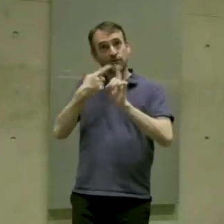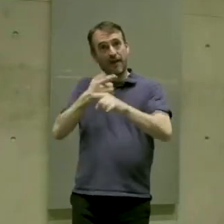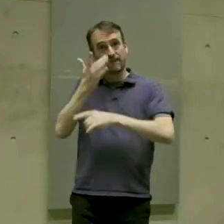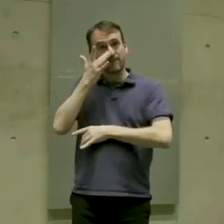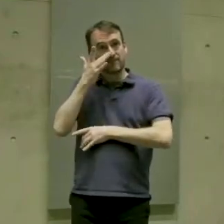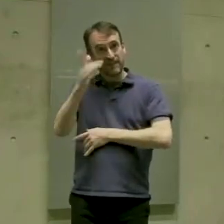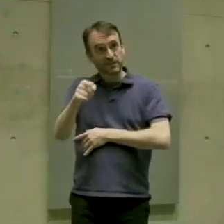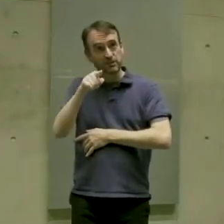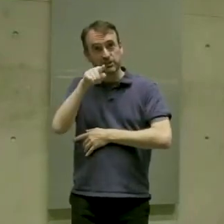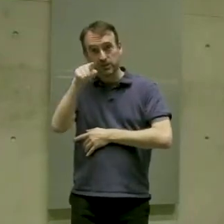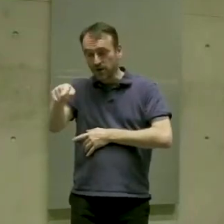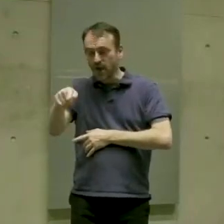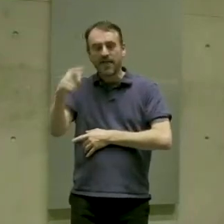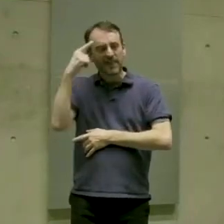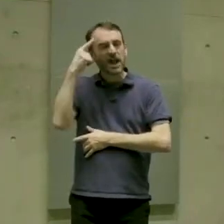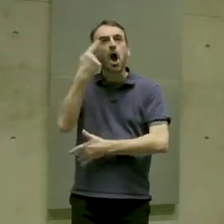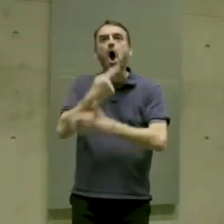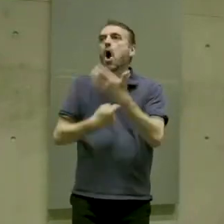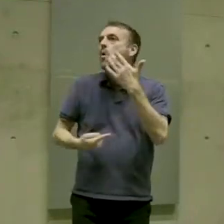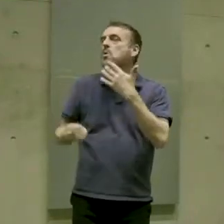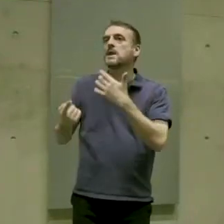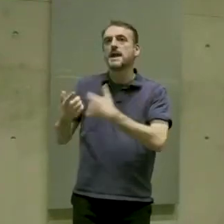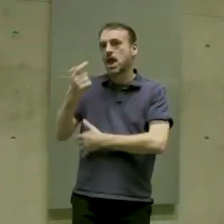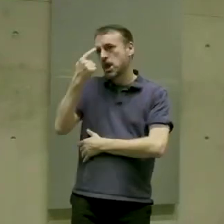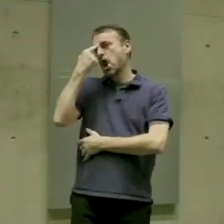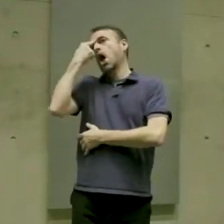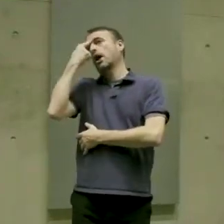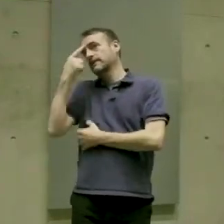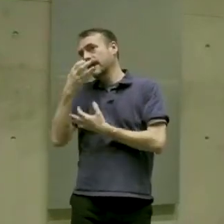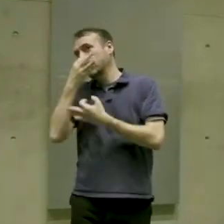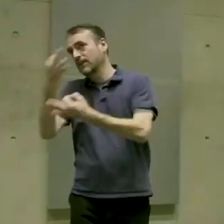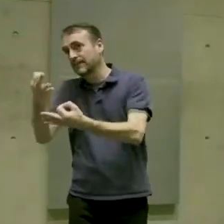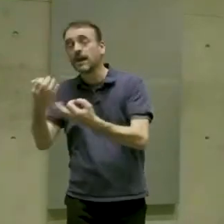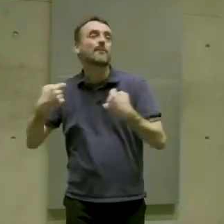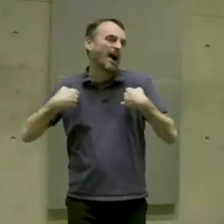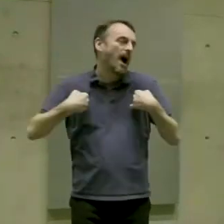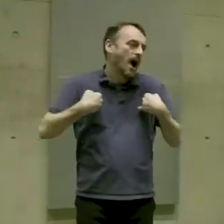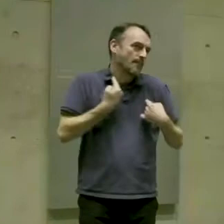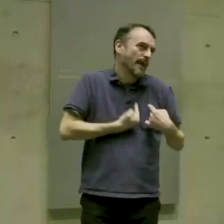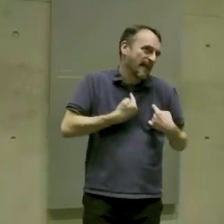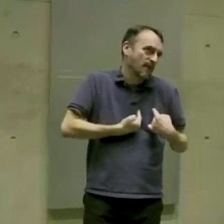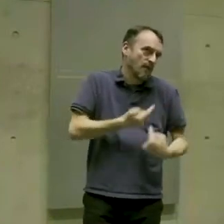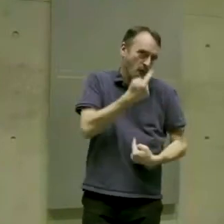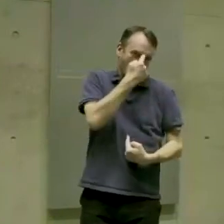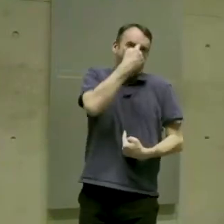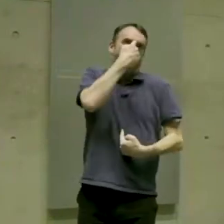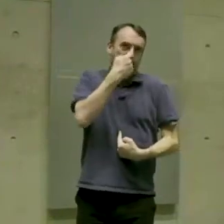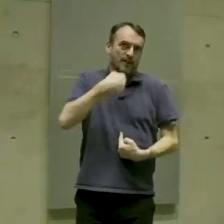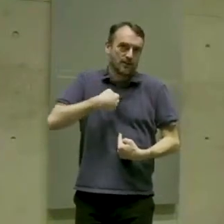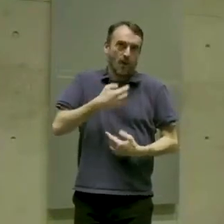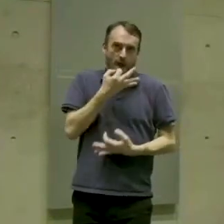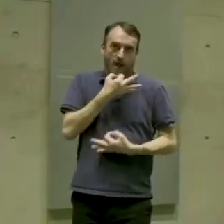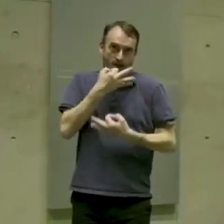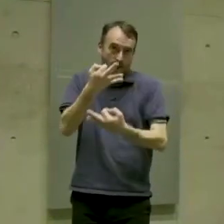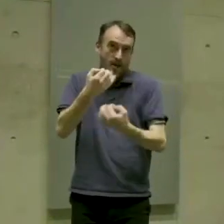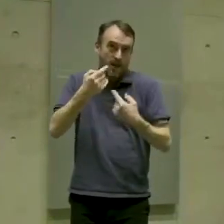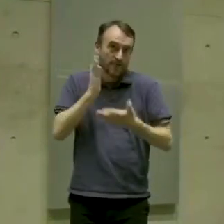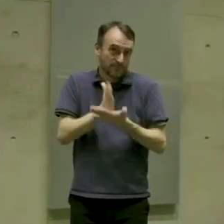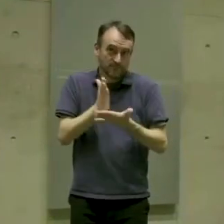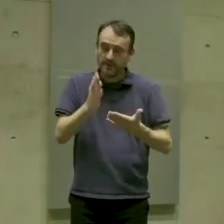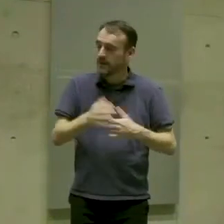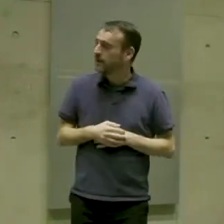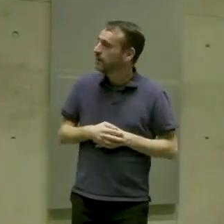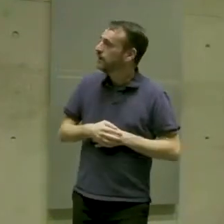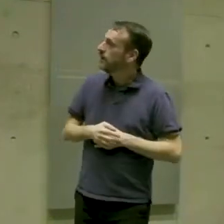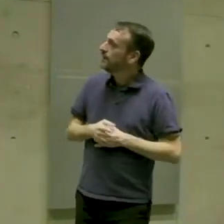gross nerds. But maybe because I am a gross nerd, I took something very different from it. To me, this